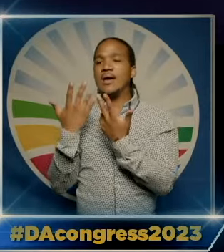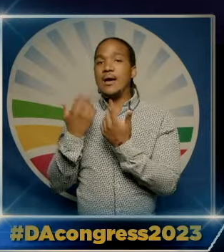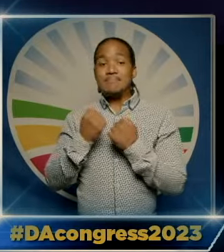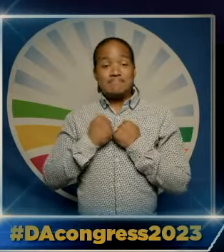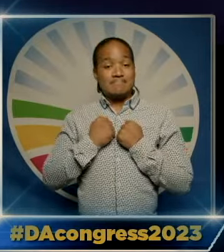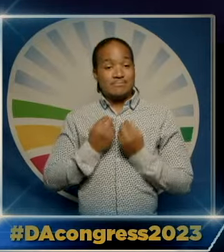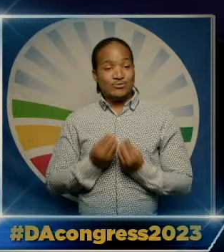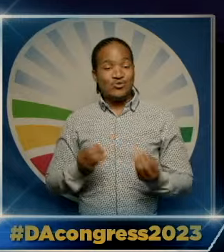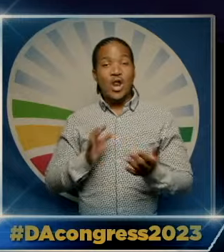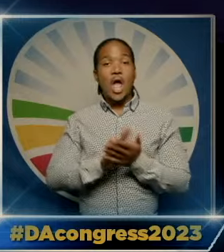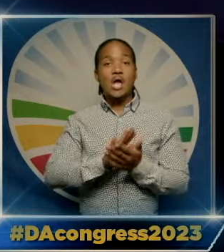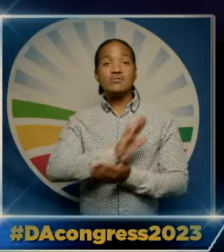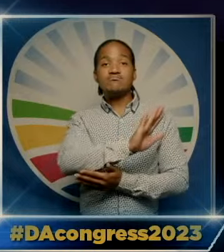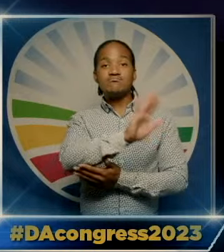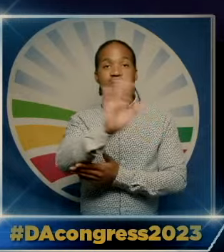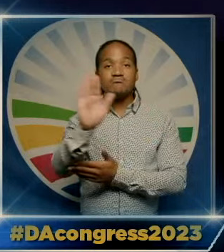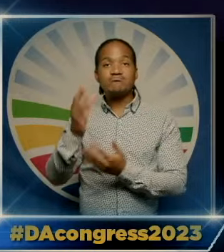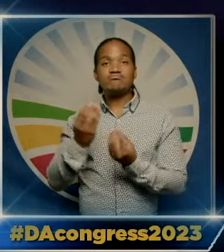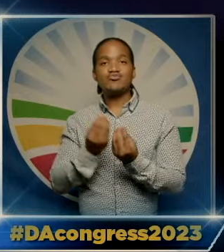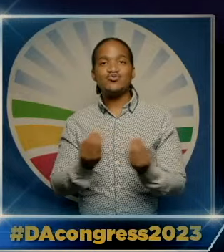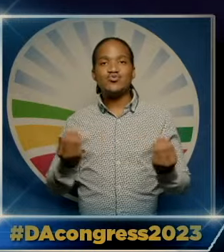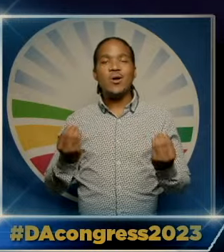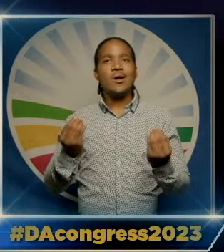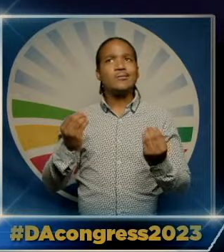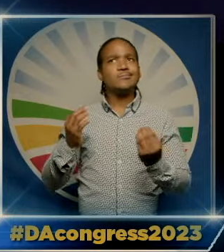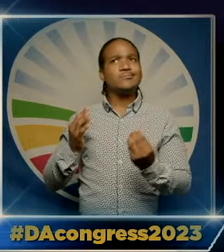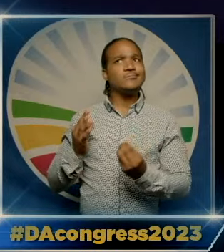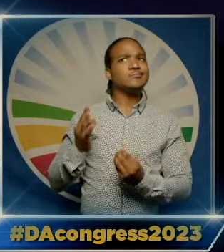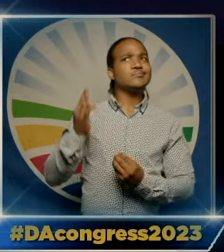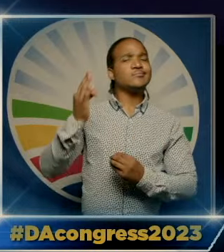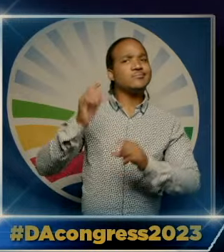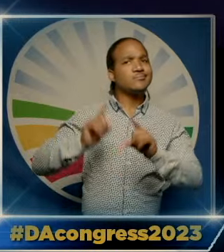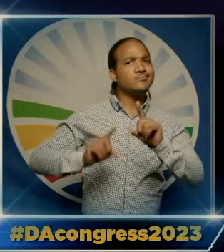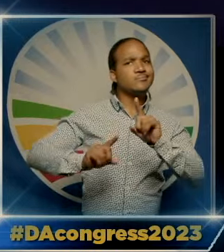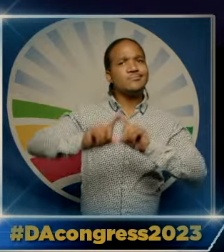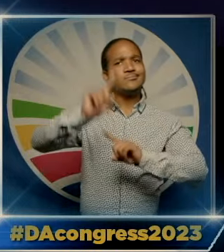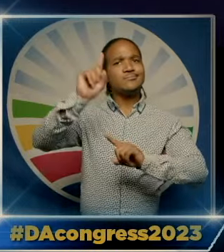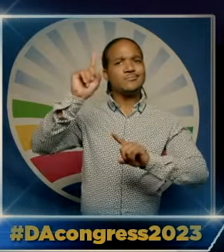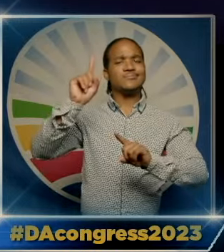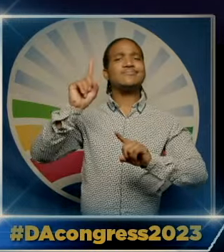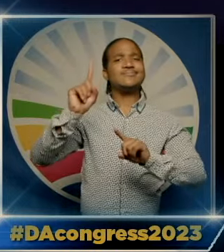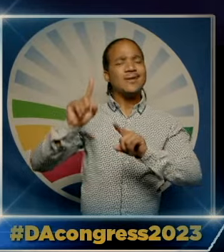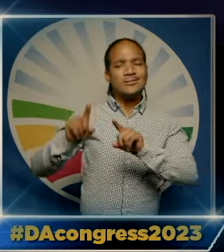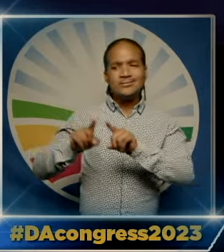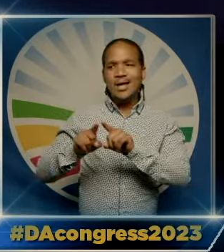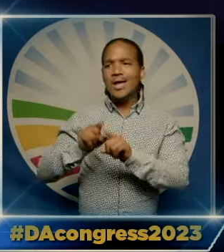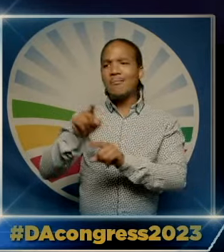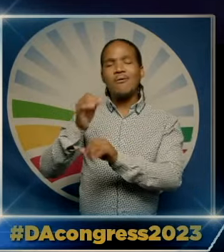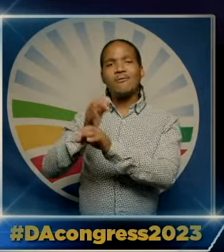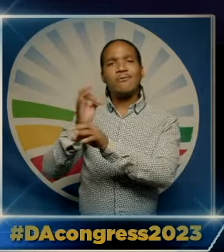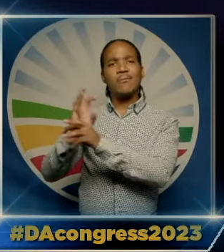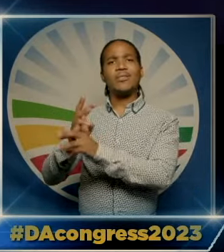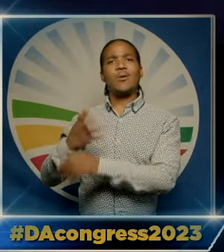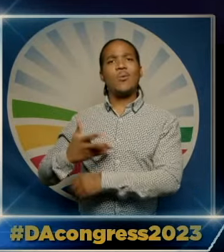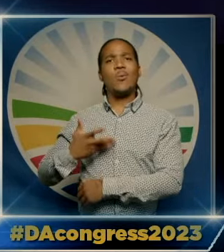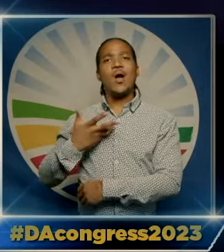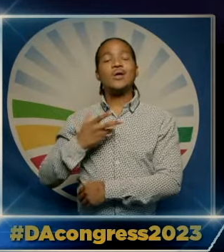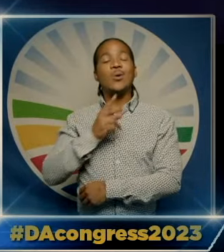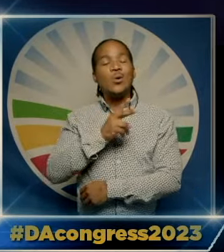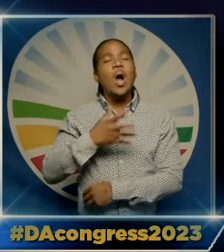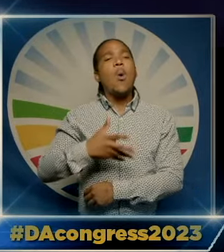children to thrive, succeed, and get opportunities every parent wants for their children. I want all